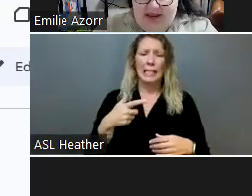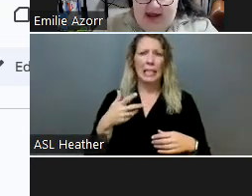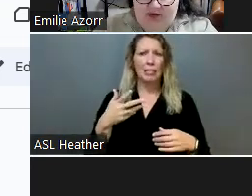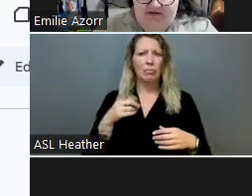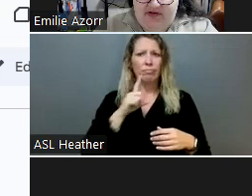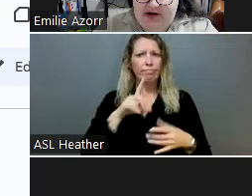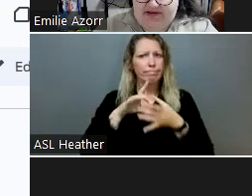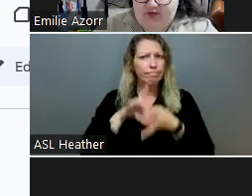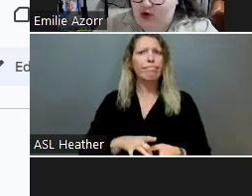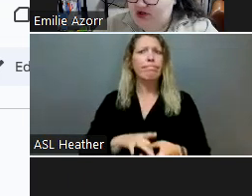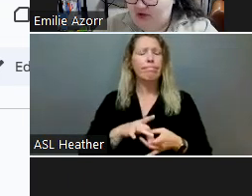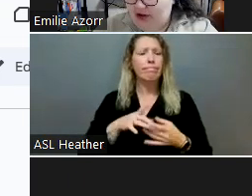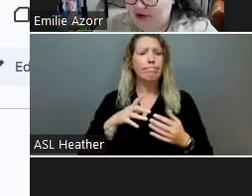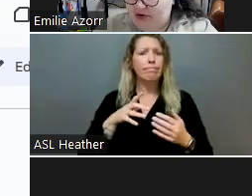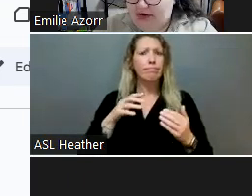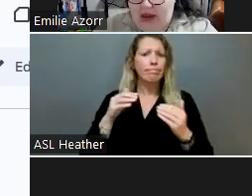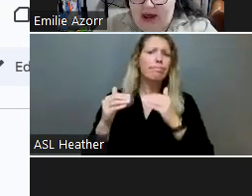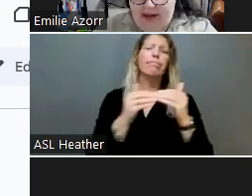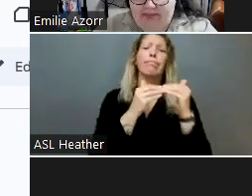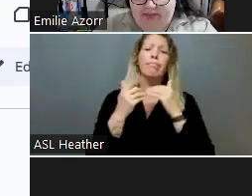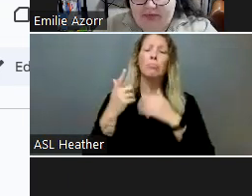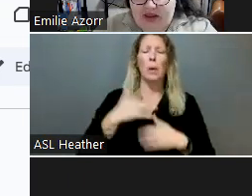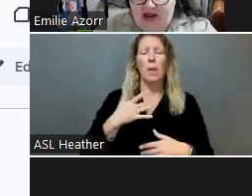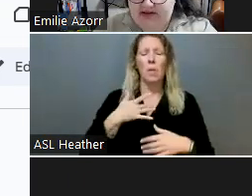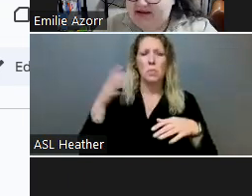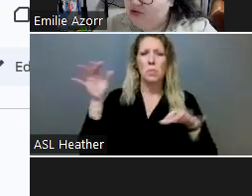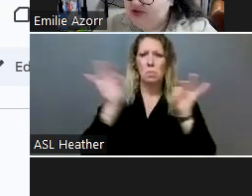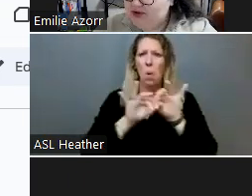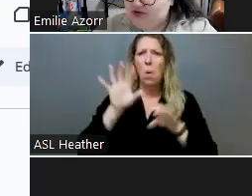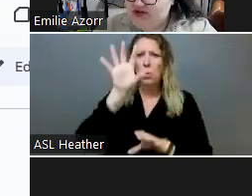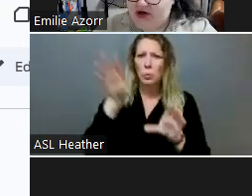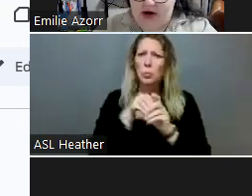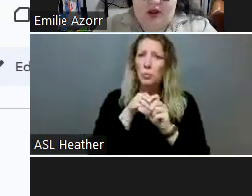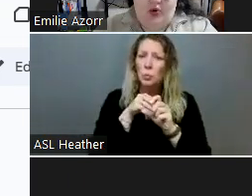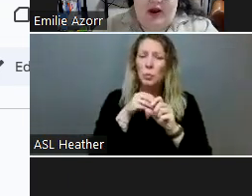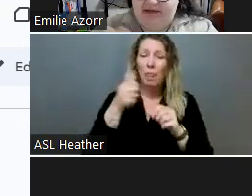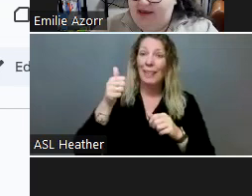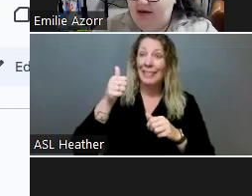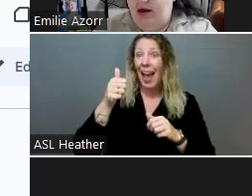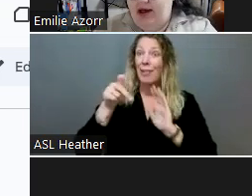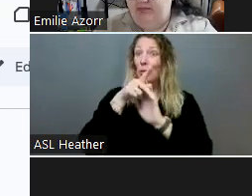movement, and we felt that it was important to include the 10 principles, which are widely,